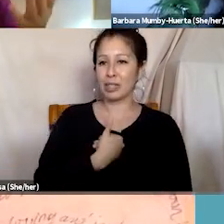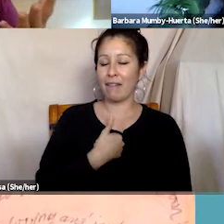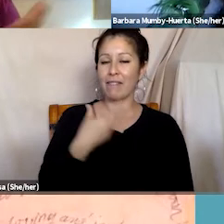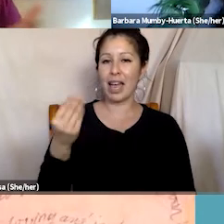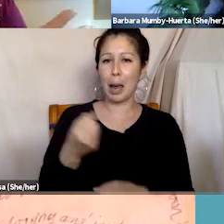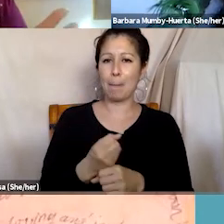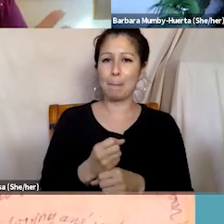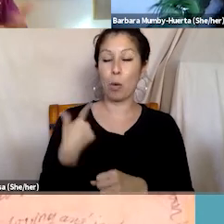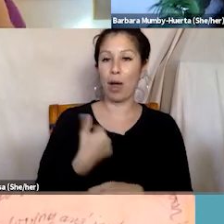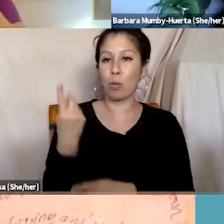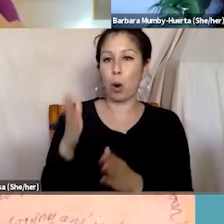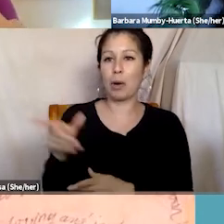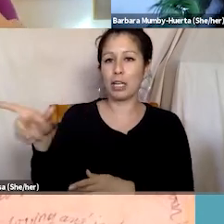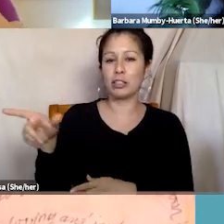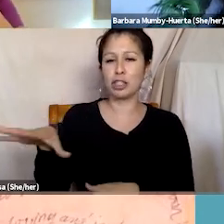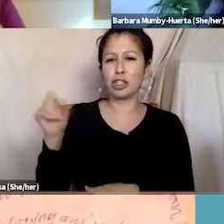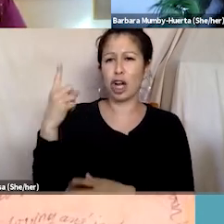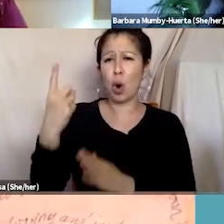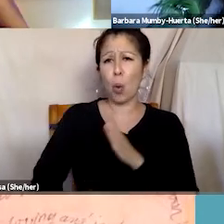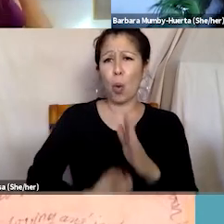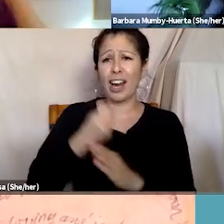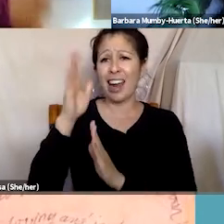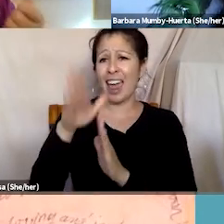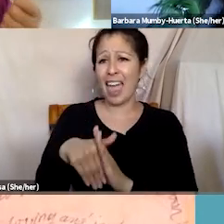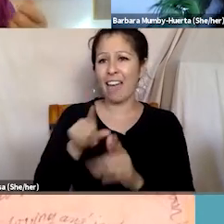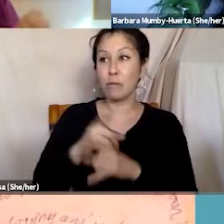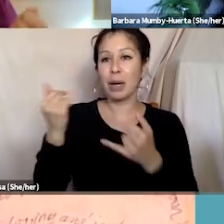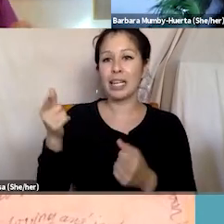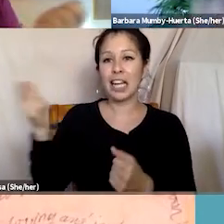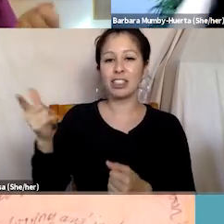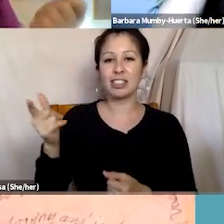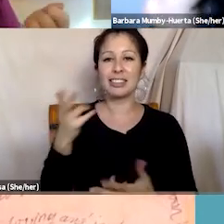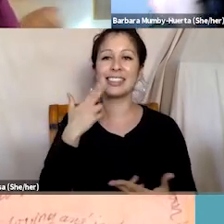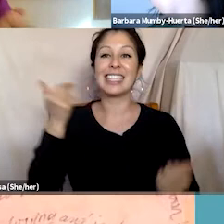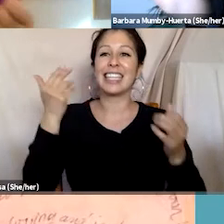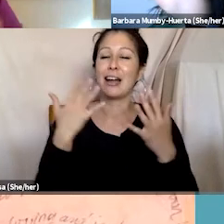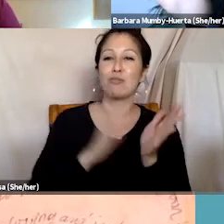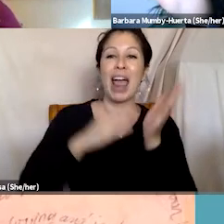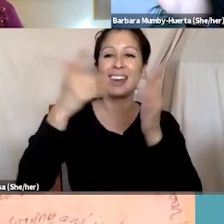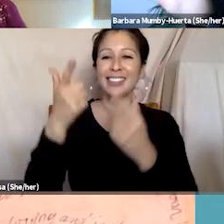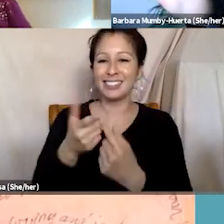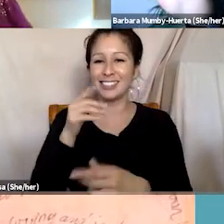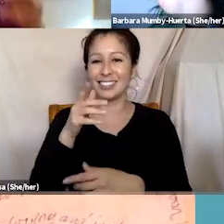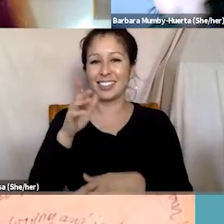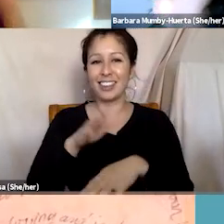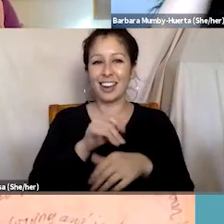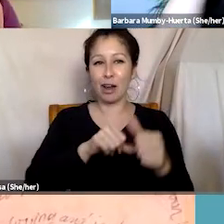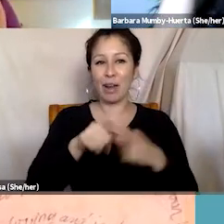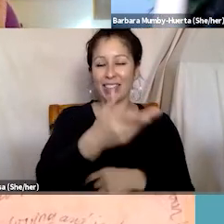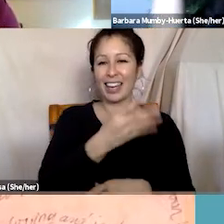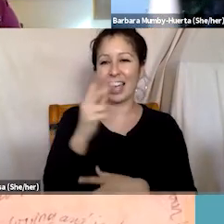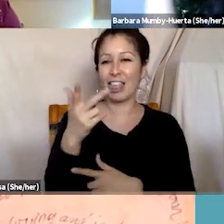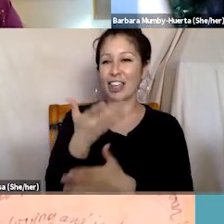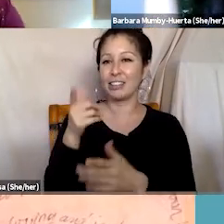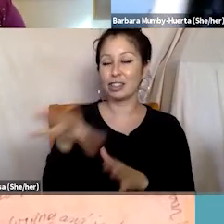may, like, we have one person that took her a year and a half, but now she sings praises from Aron Lee. And then the third thing